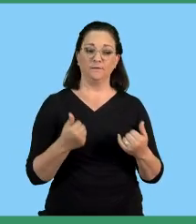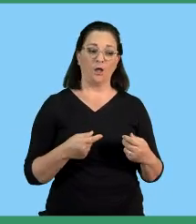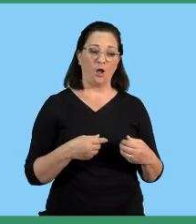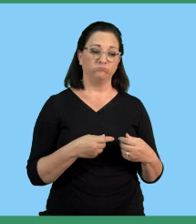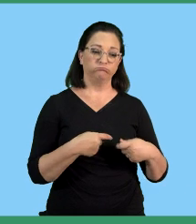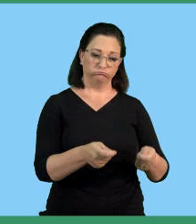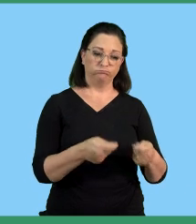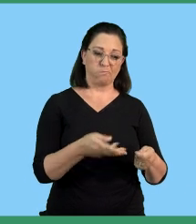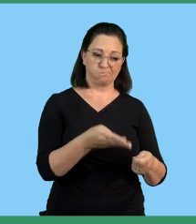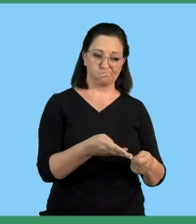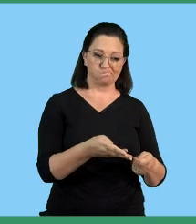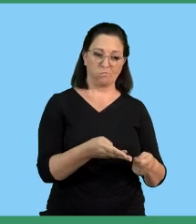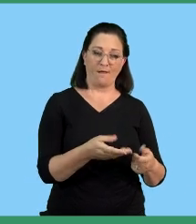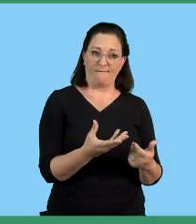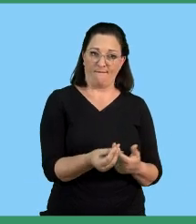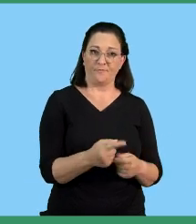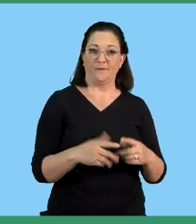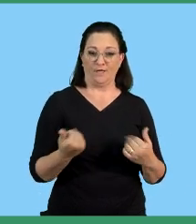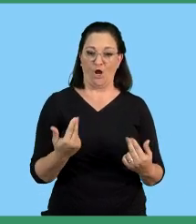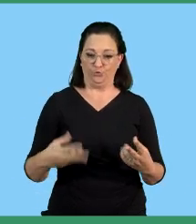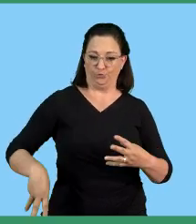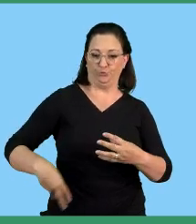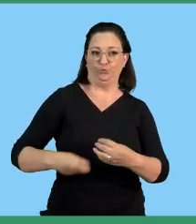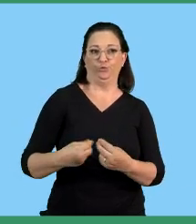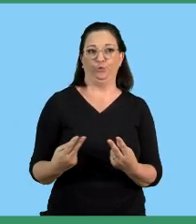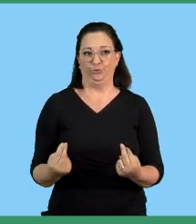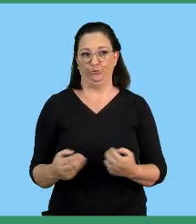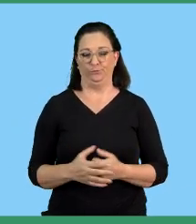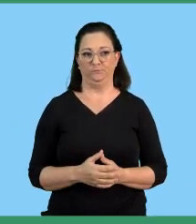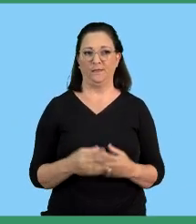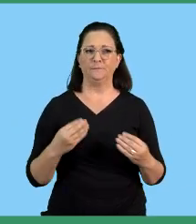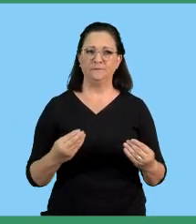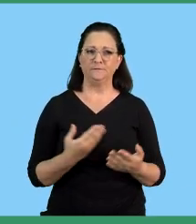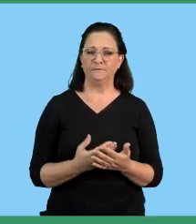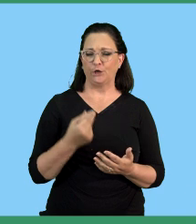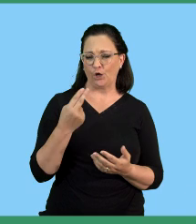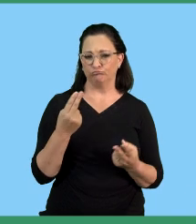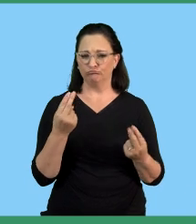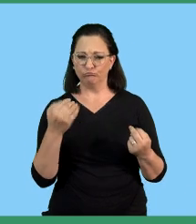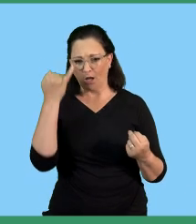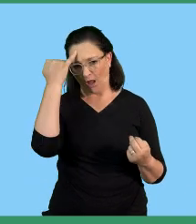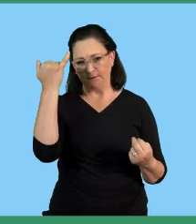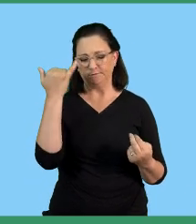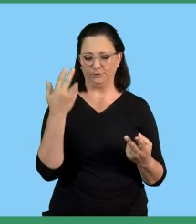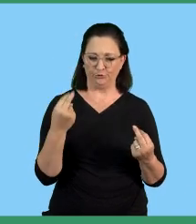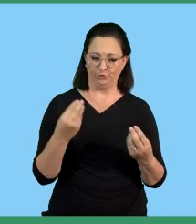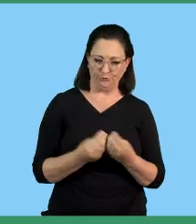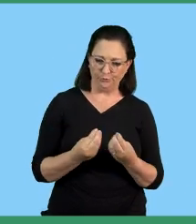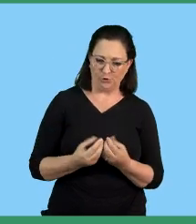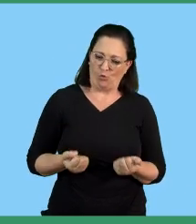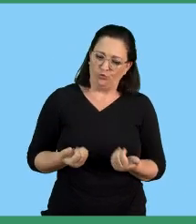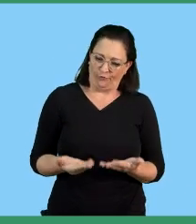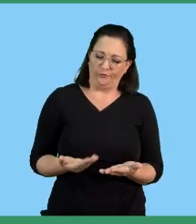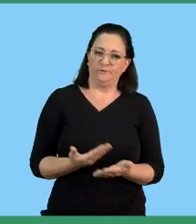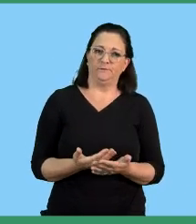the existing markets or modifies an existing product. Business generates new ideas and develops new products